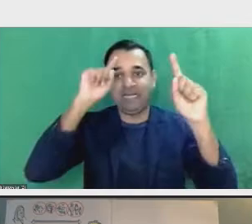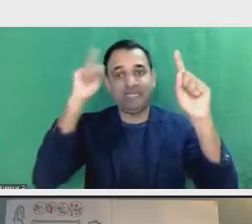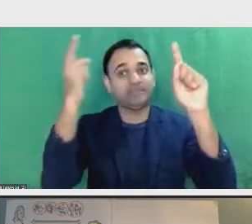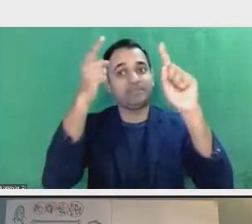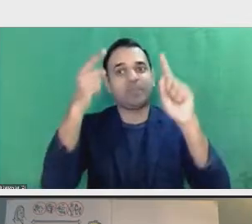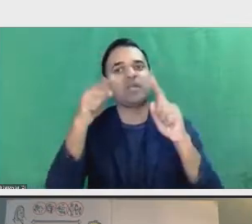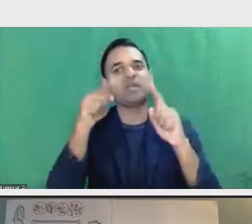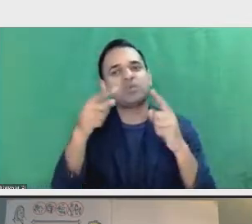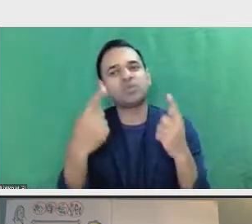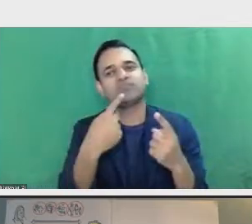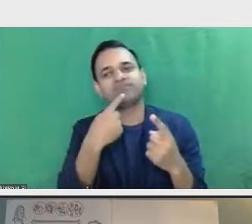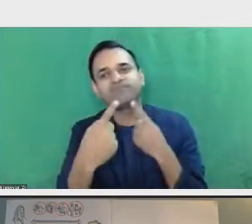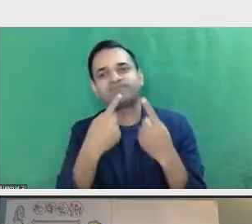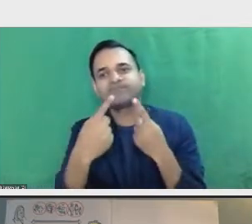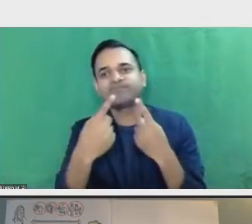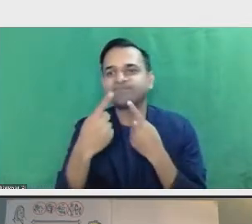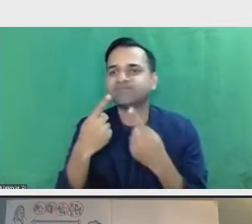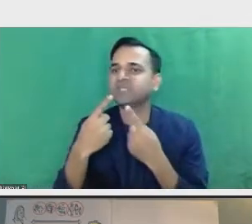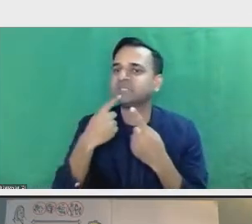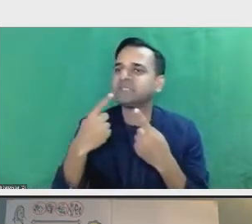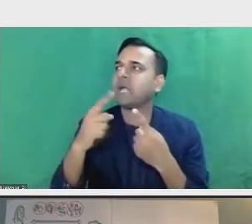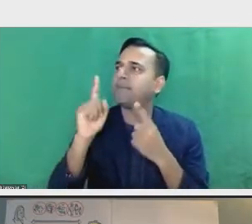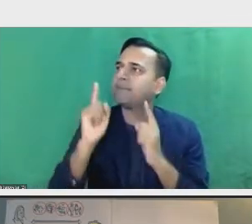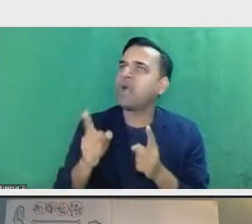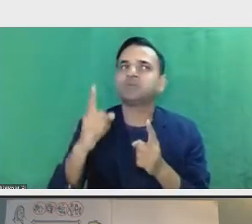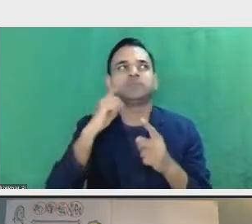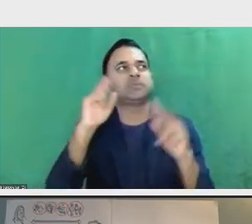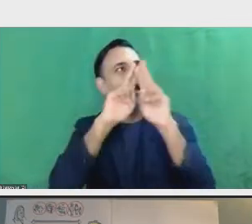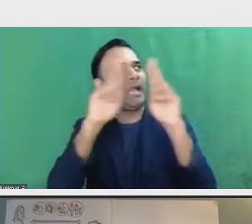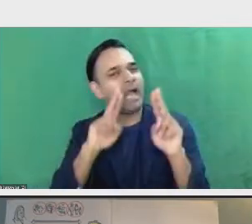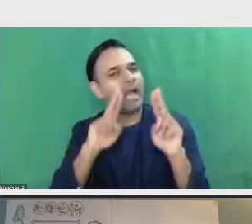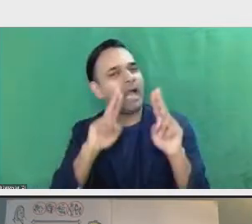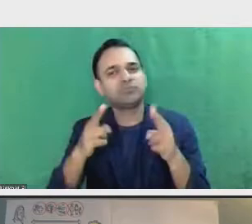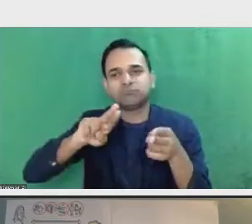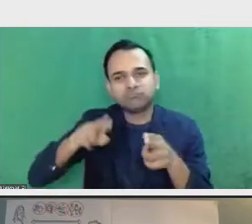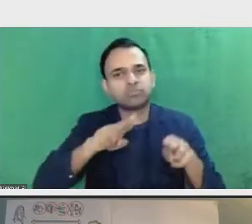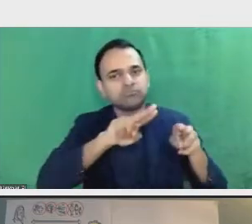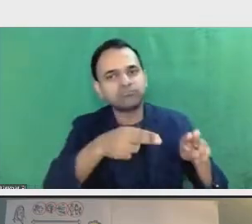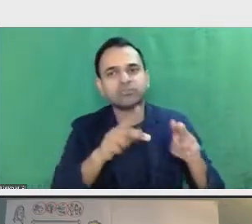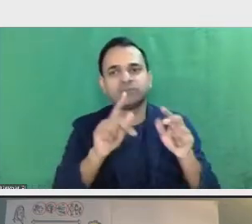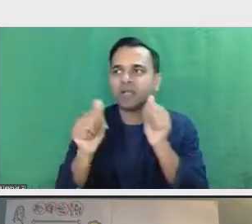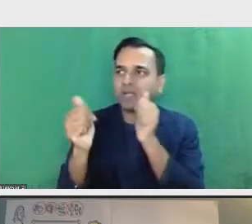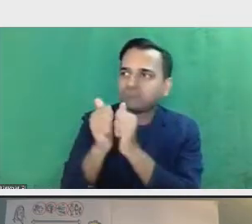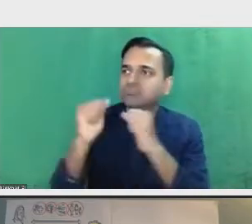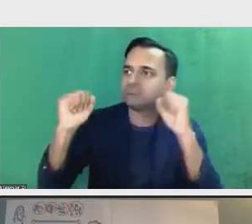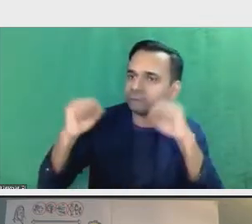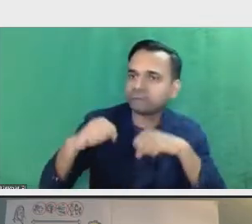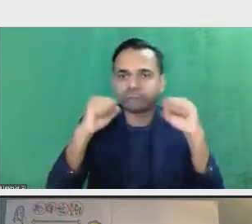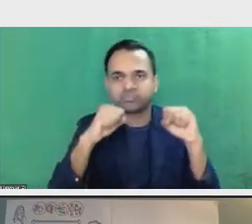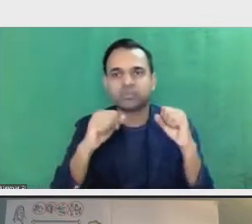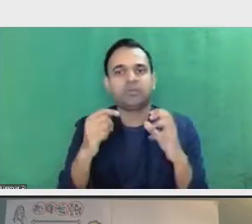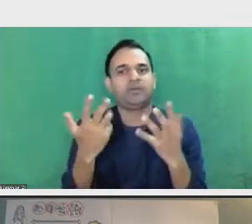to play a key role is to ensure that those aspirations are placed